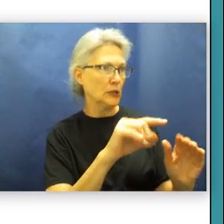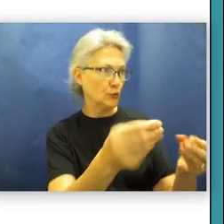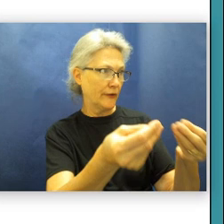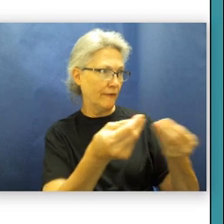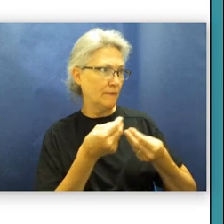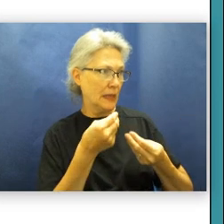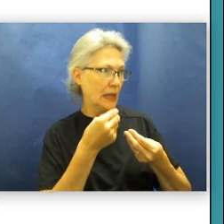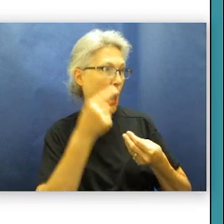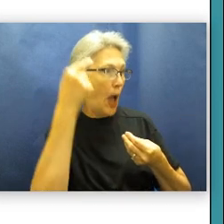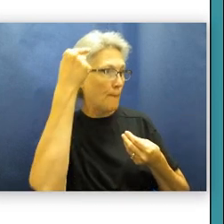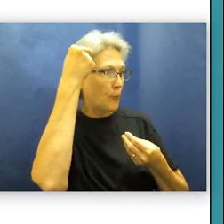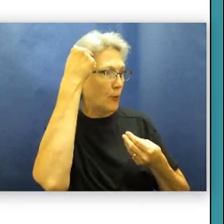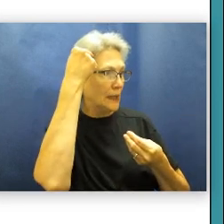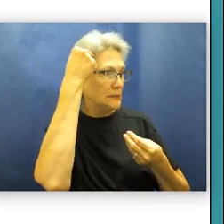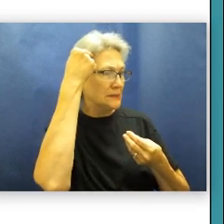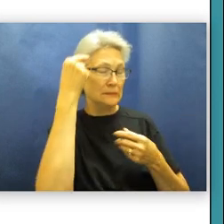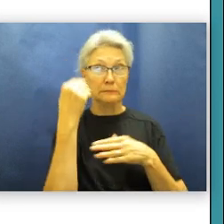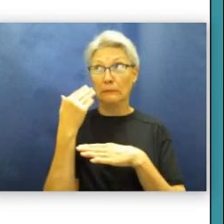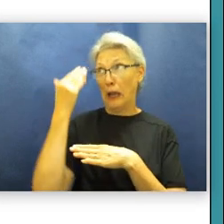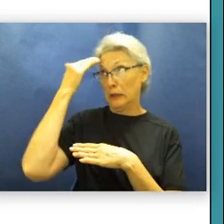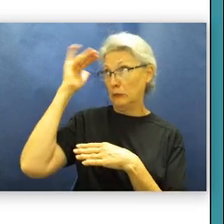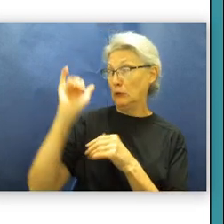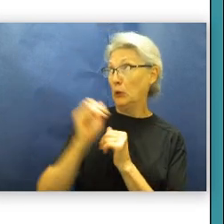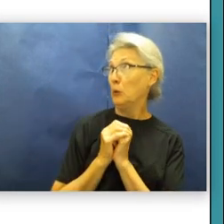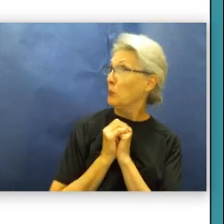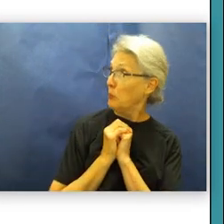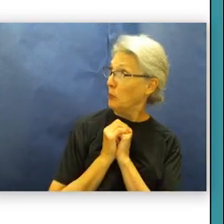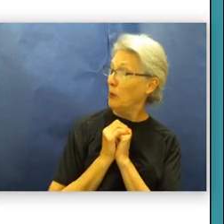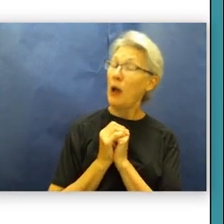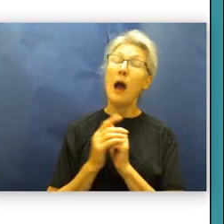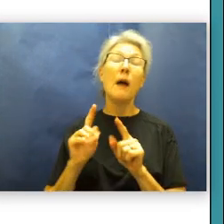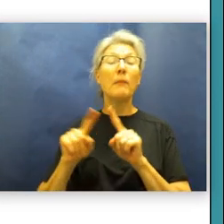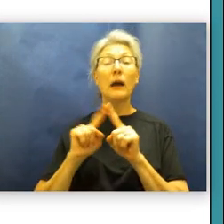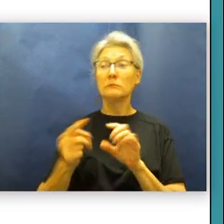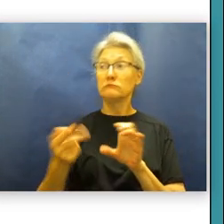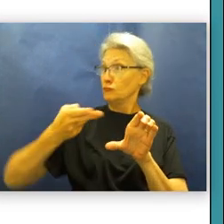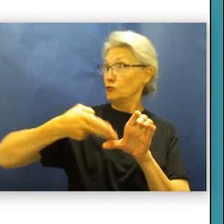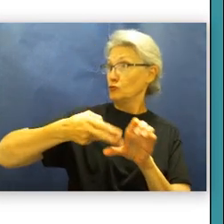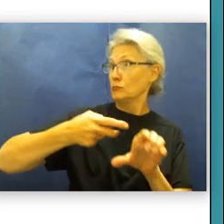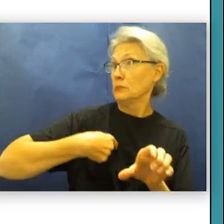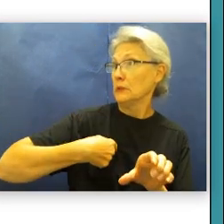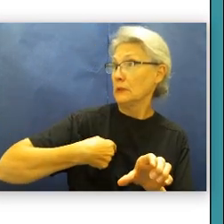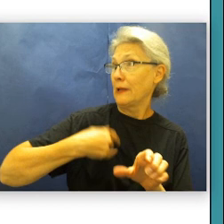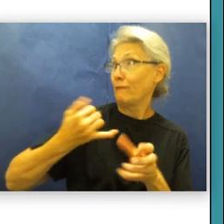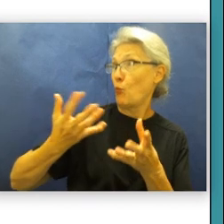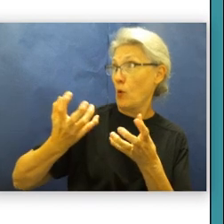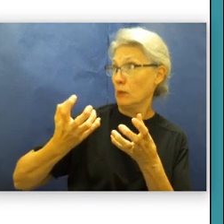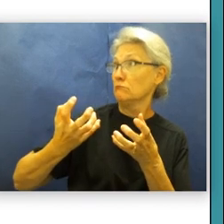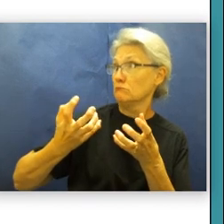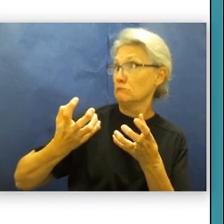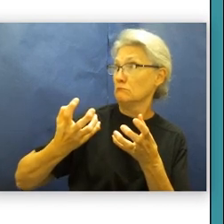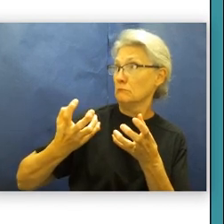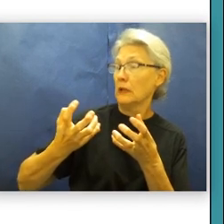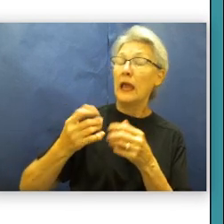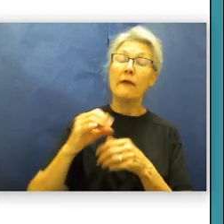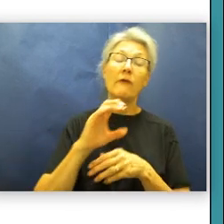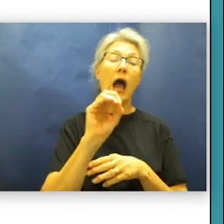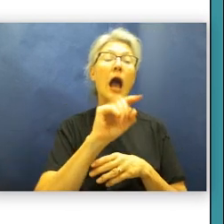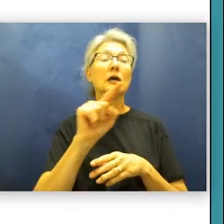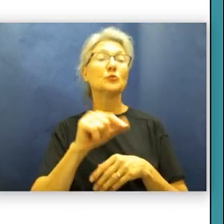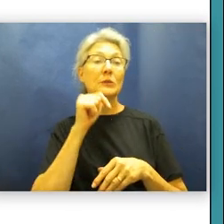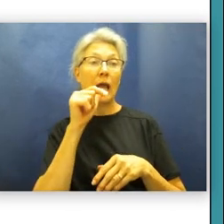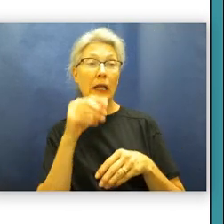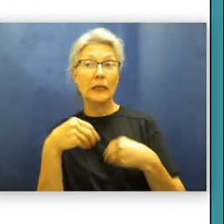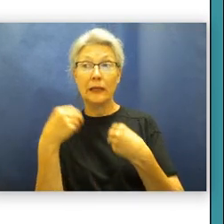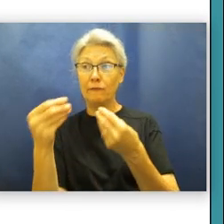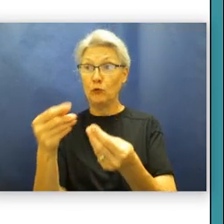brains?" "I cannot tell," she returned, "but you may come with me if you like. If Oz will not give you